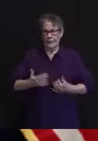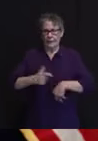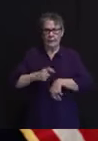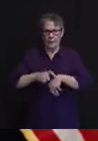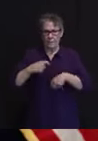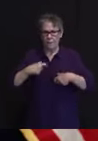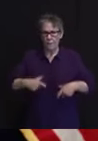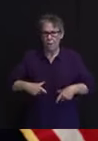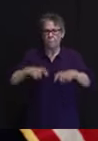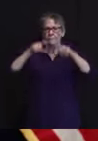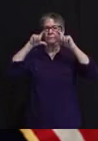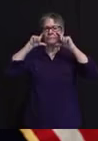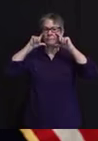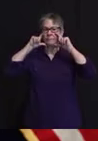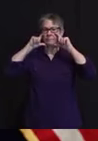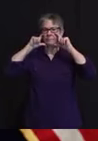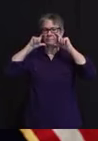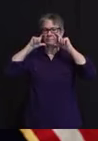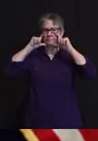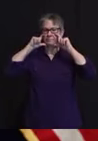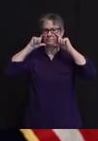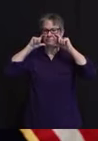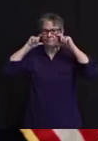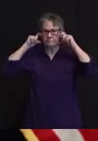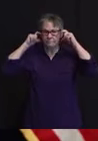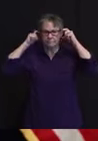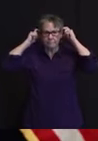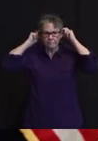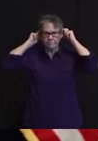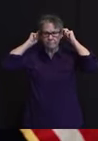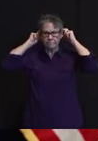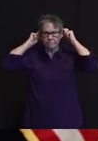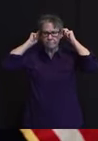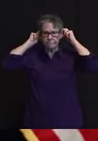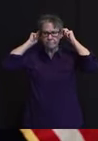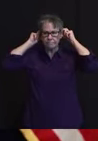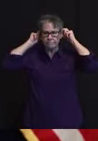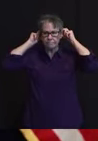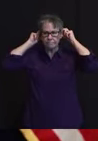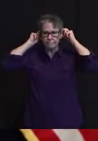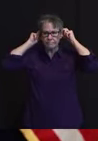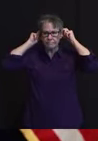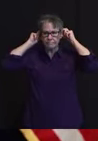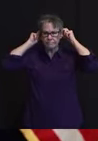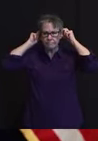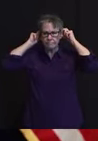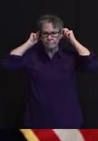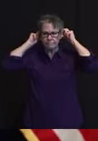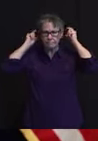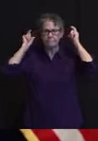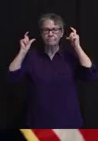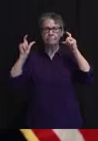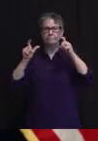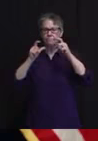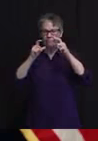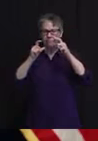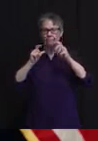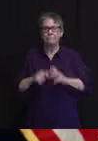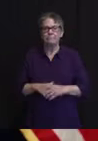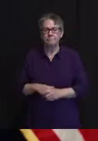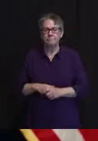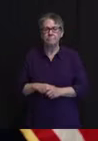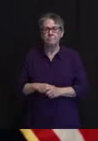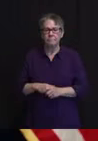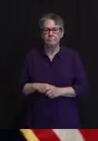if you're watching from home, literally everybody else here has got something on, and we'll all put ours back on right now. Again, keep doing what you're